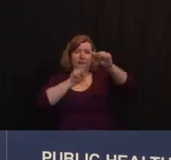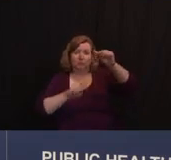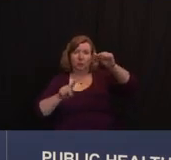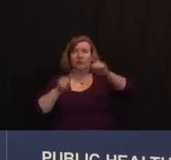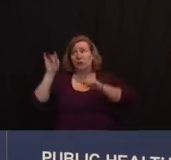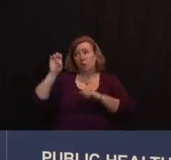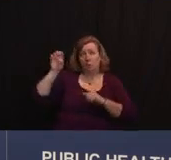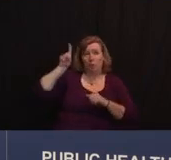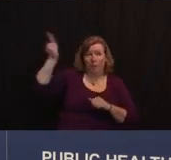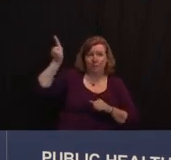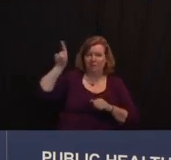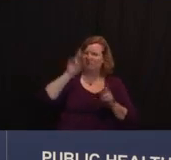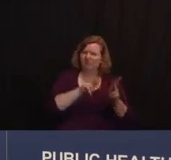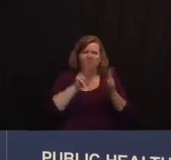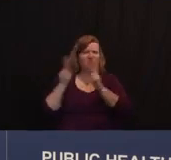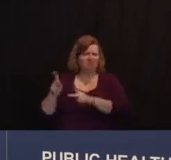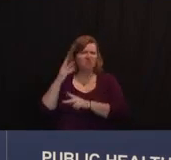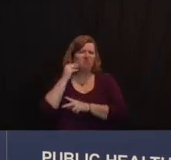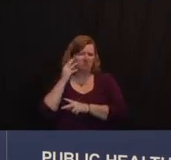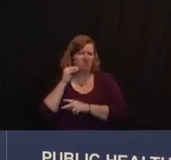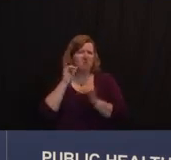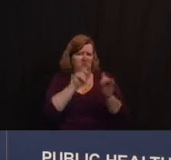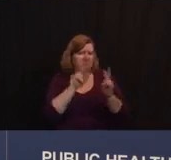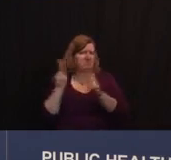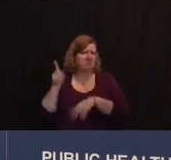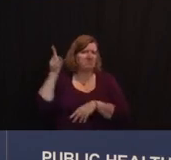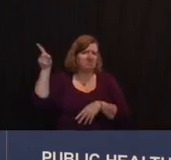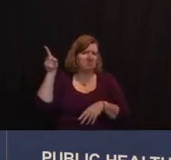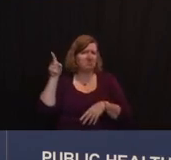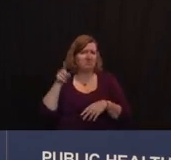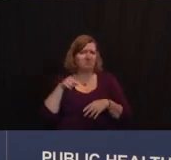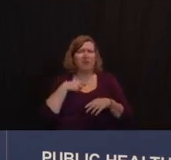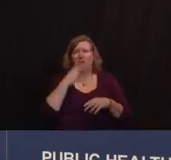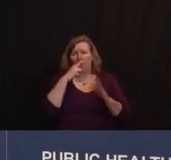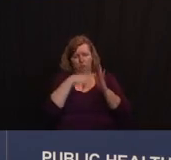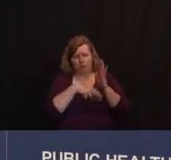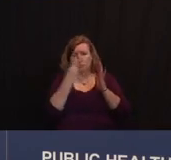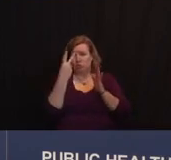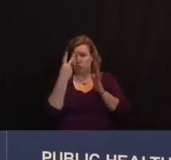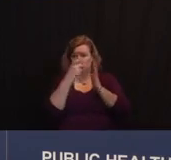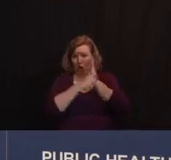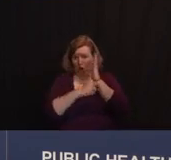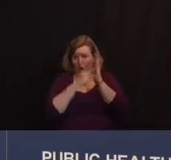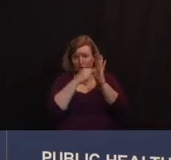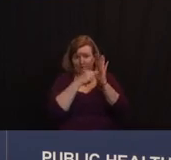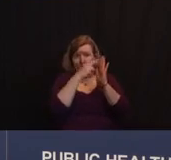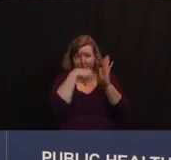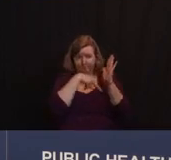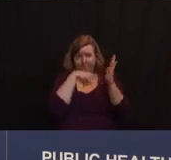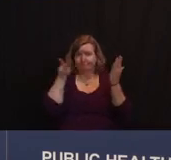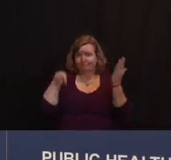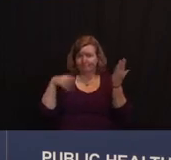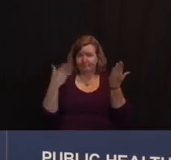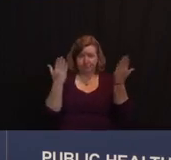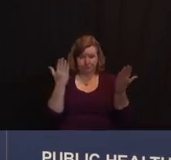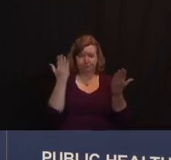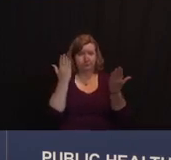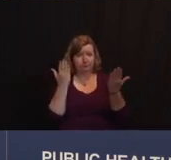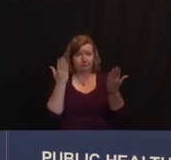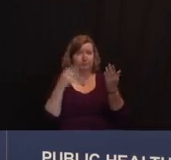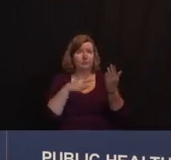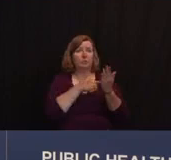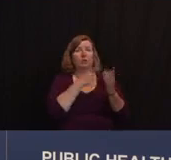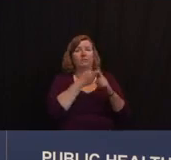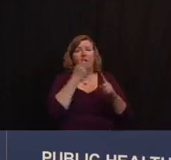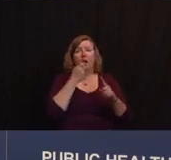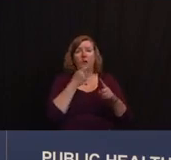similar experience, and reading the 2 articles that were just published in the New England Journal describing those cases, one came out of Norway, the